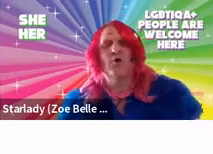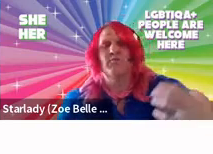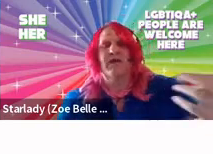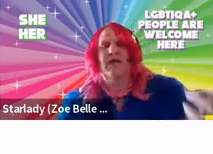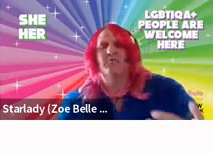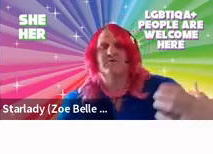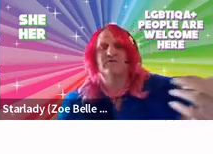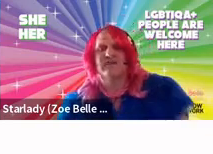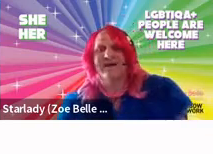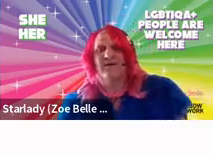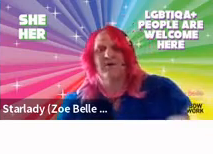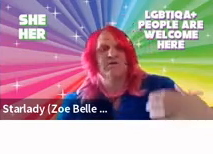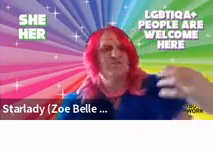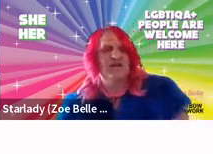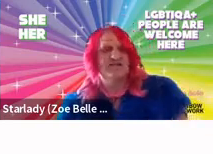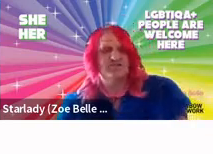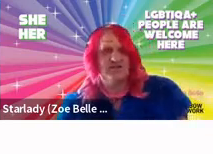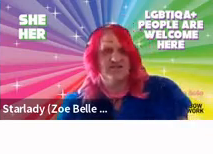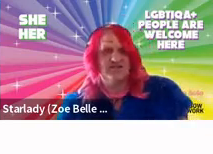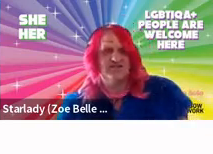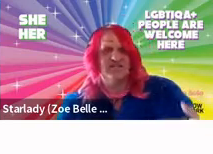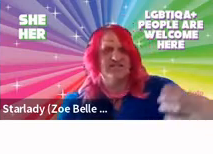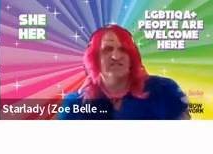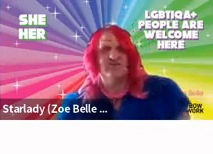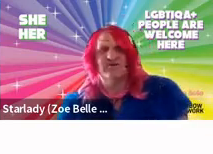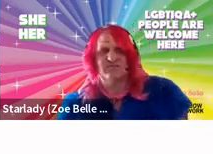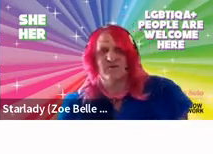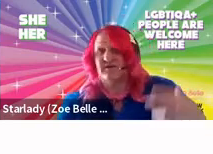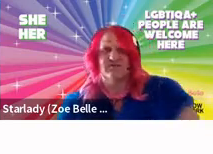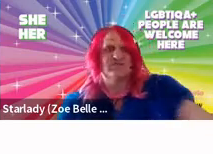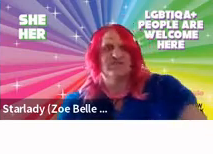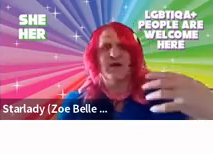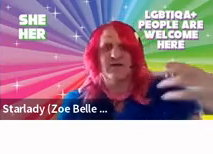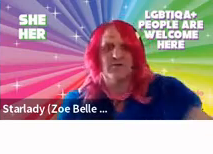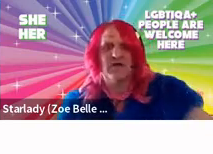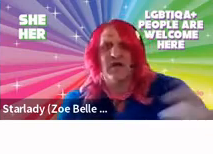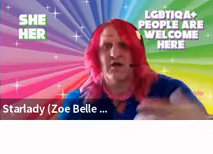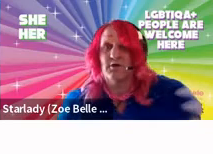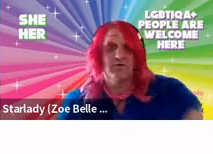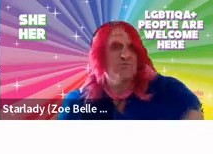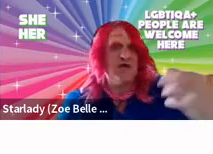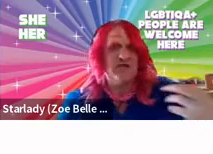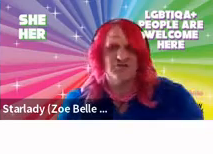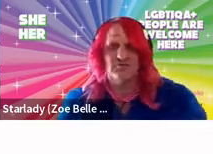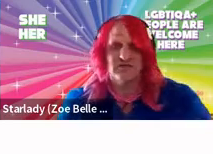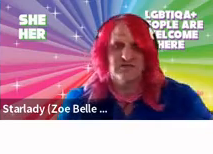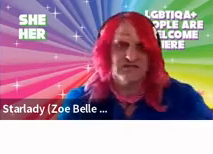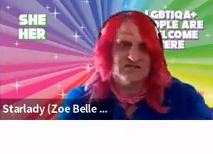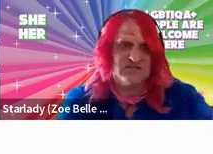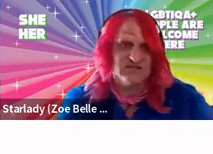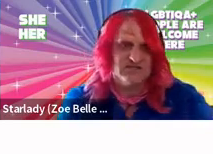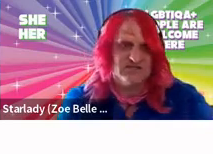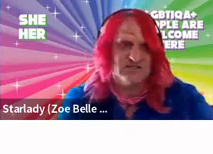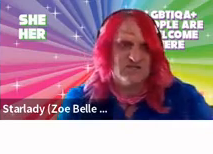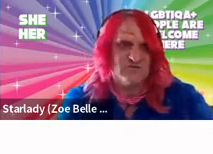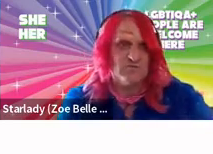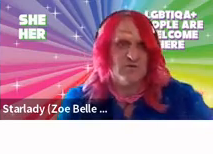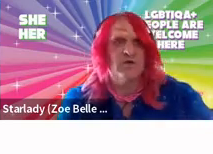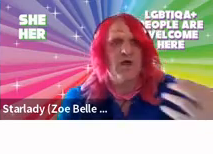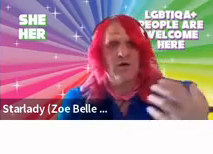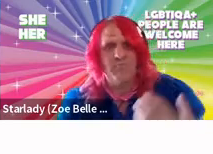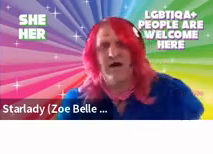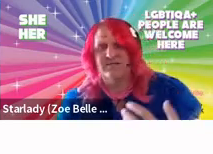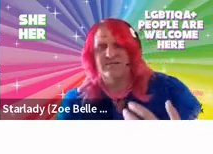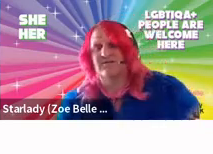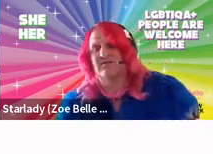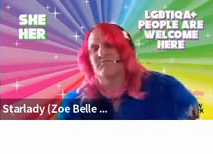and you won't be able to tell she has a transgender history or experience just by looking at her. You may assume that she's a cisgender